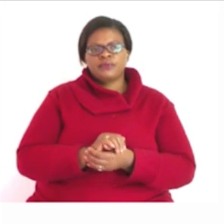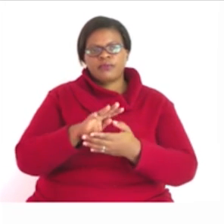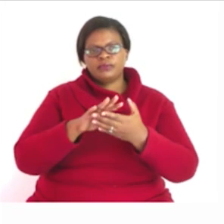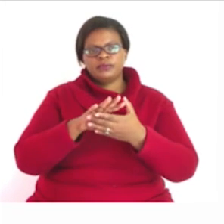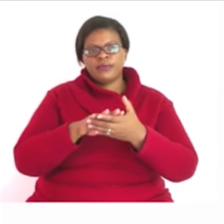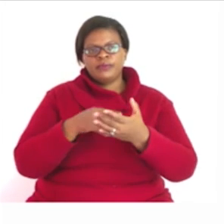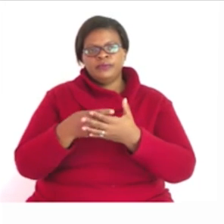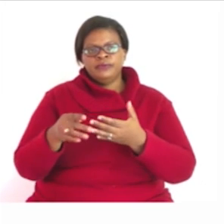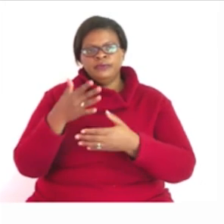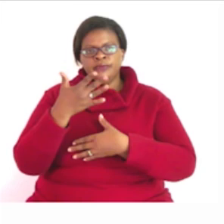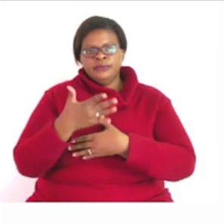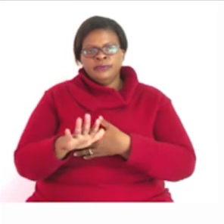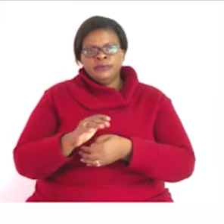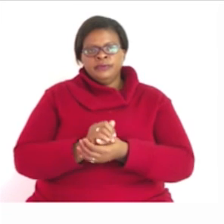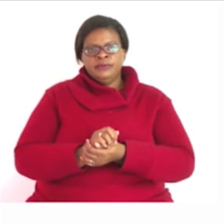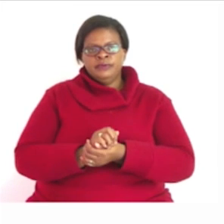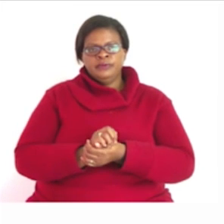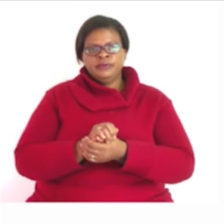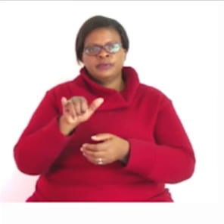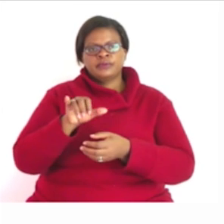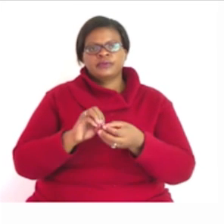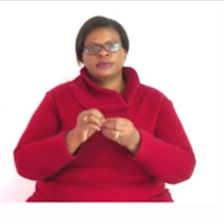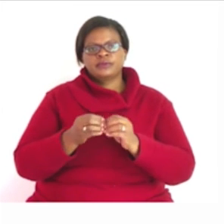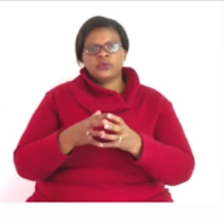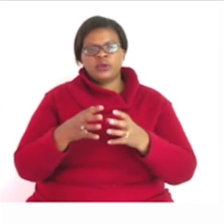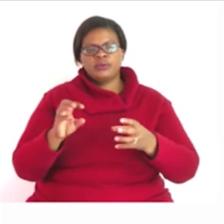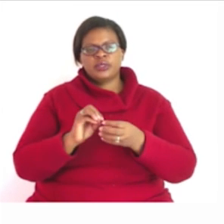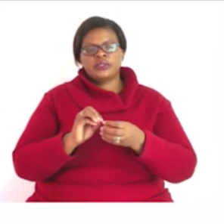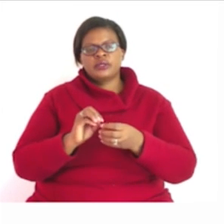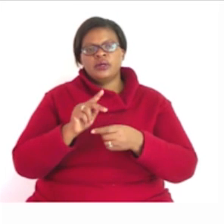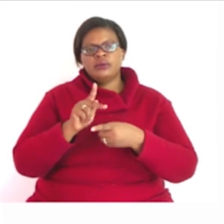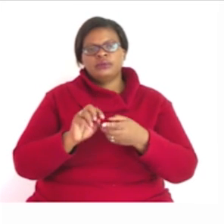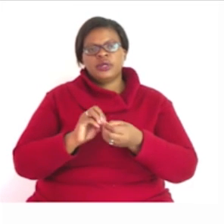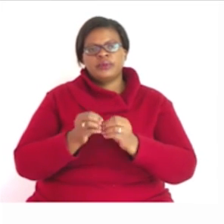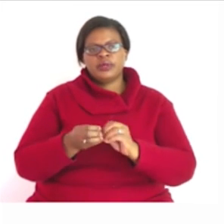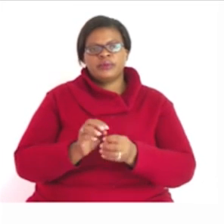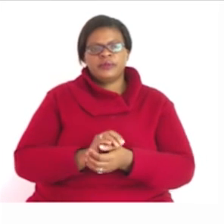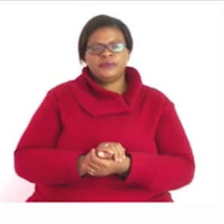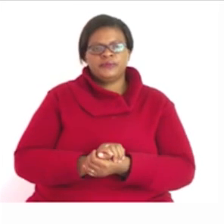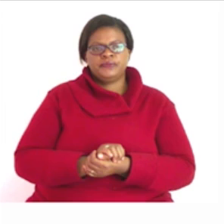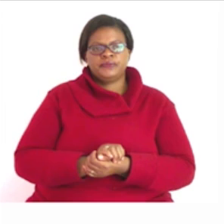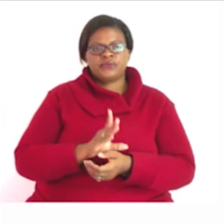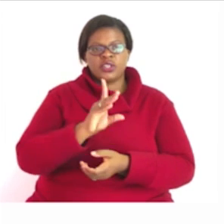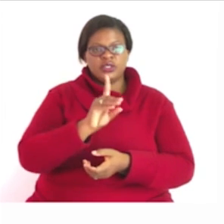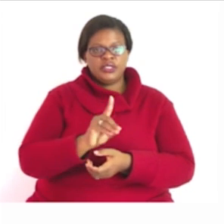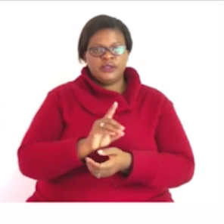you have just completed, which number is the biggest prime number? And then